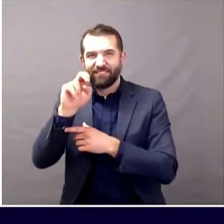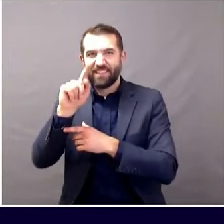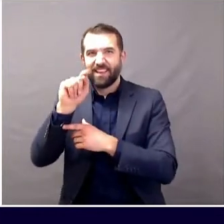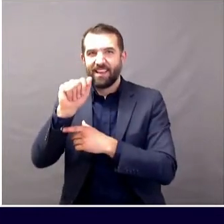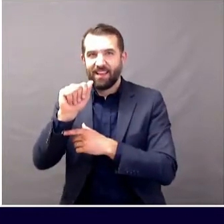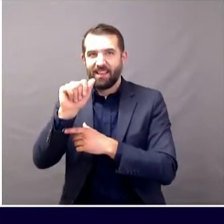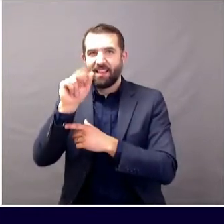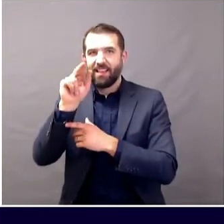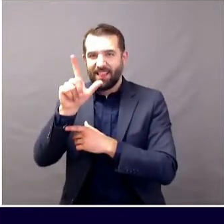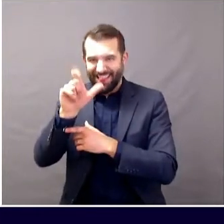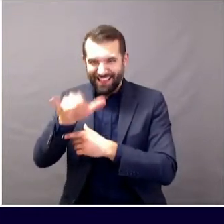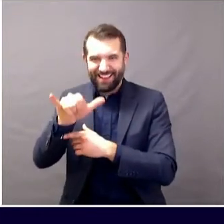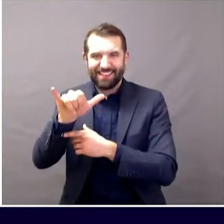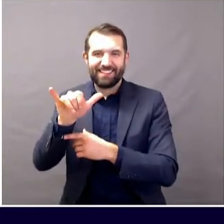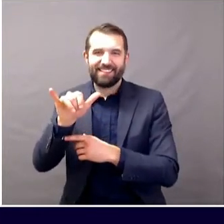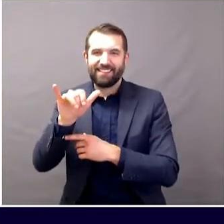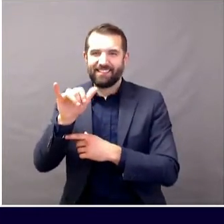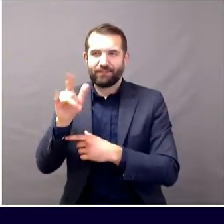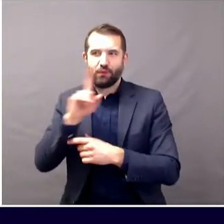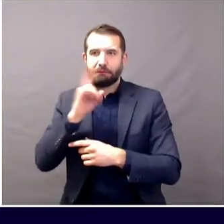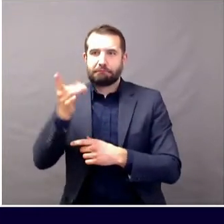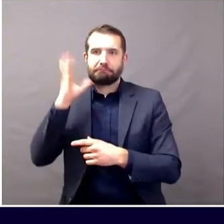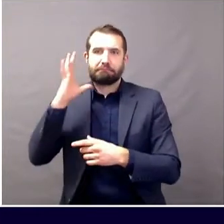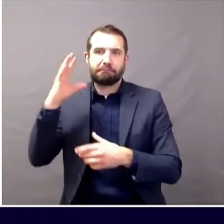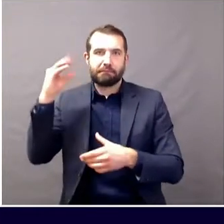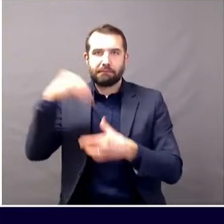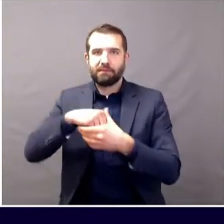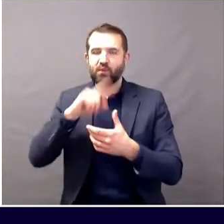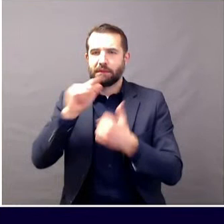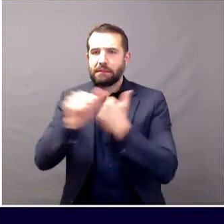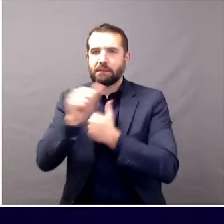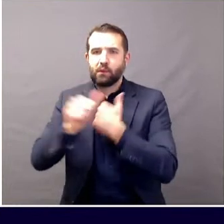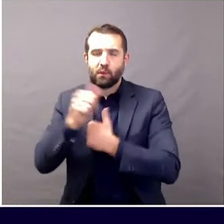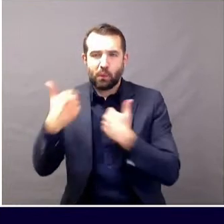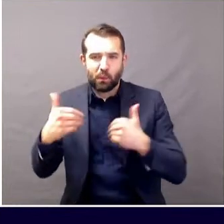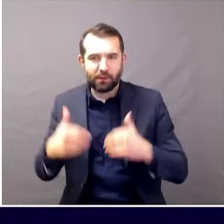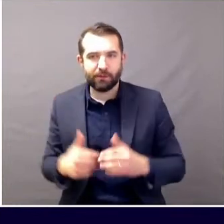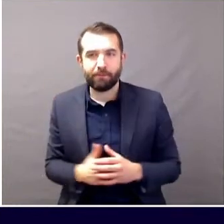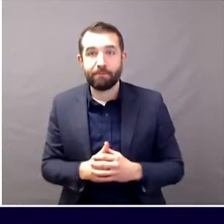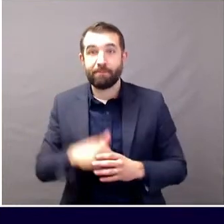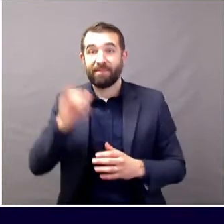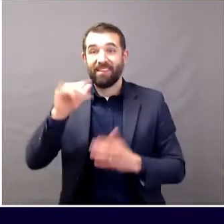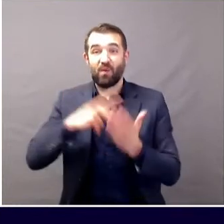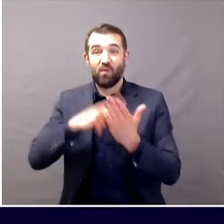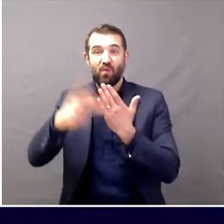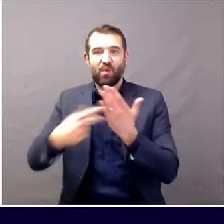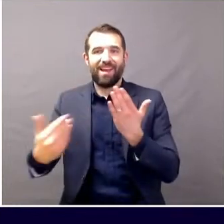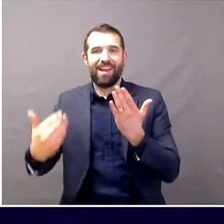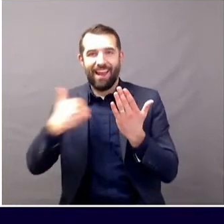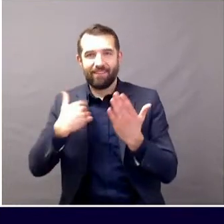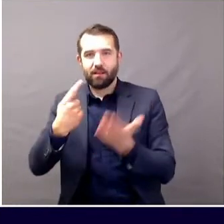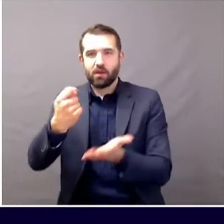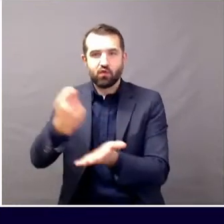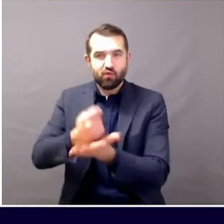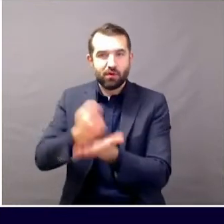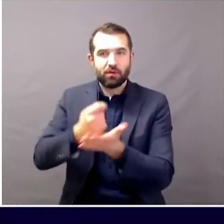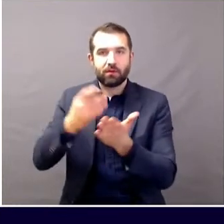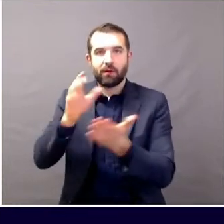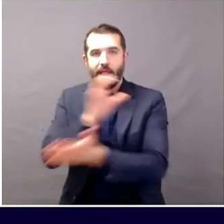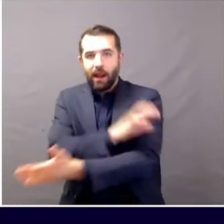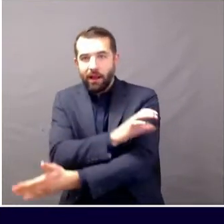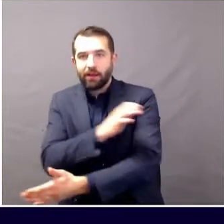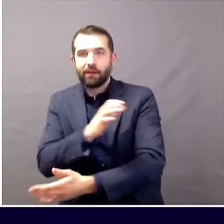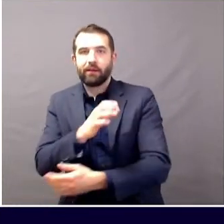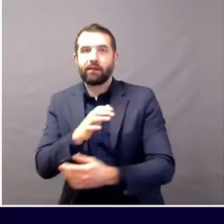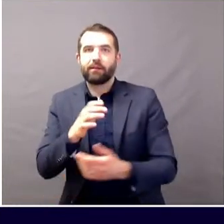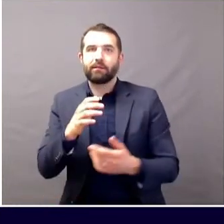we've seen in prior years. This program includes teams of clinicians, so substance use counselors, peers, and harm